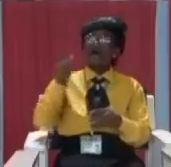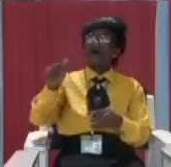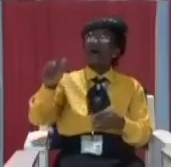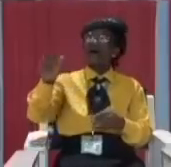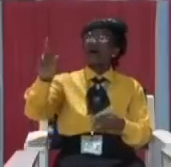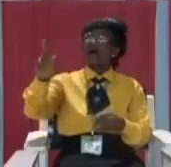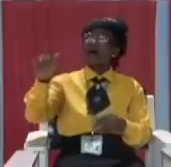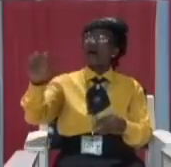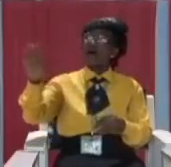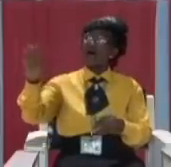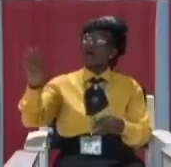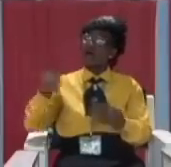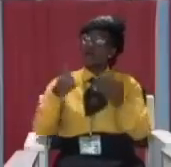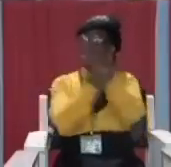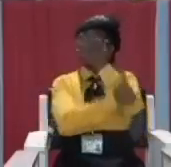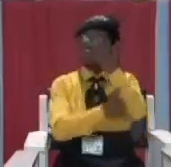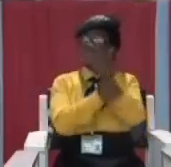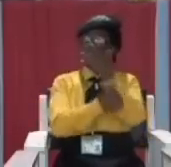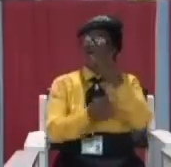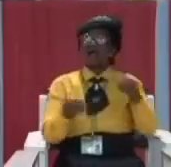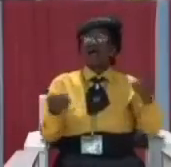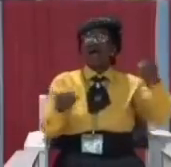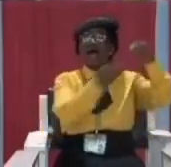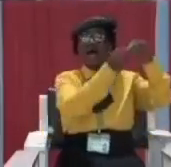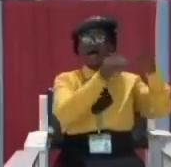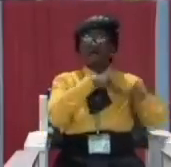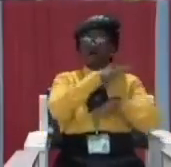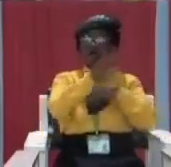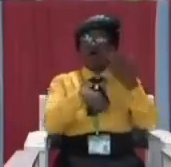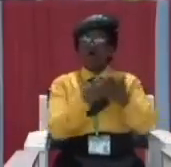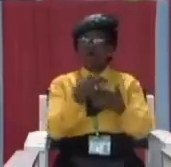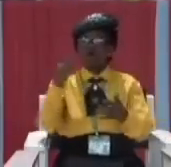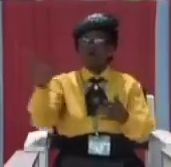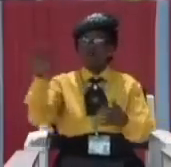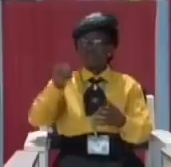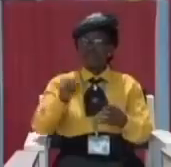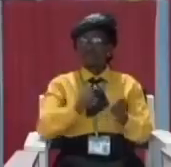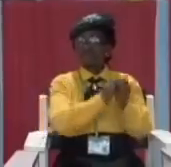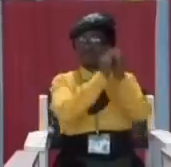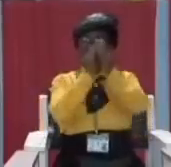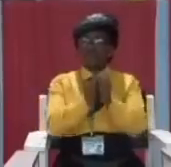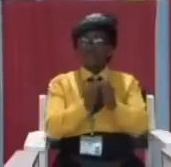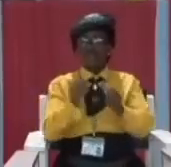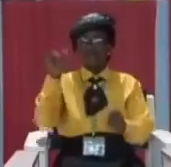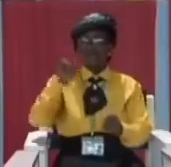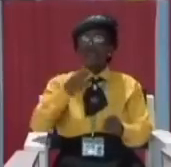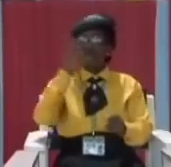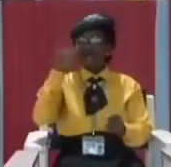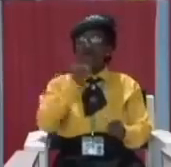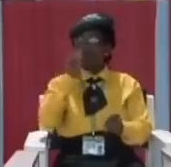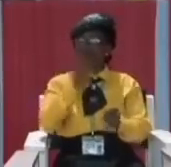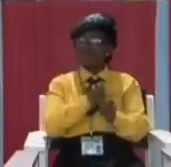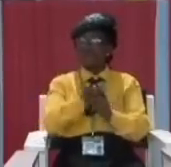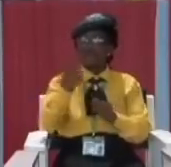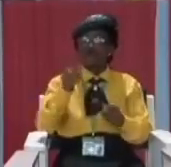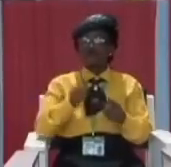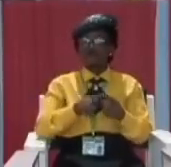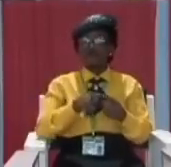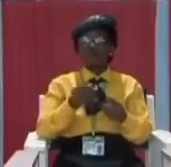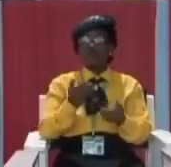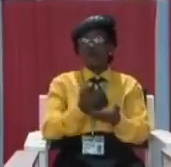etc., etc. Add all of them together. They're not enough to buy a soul.